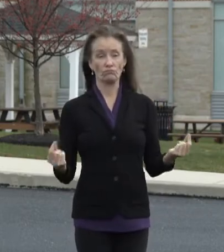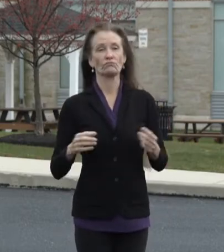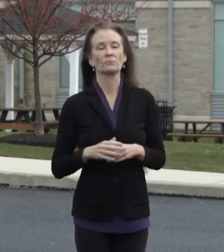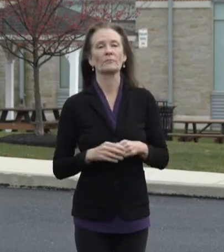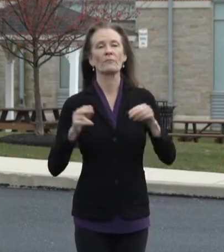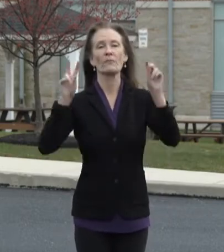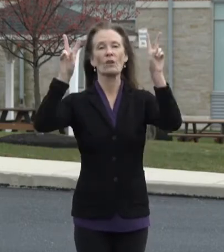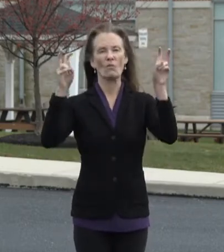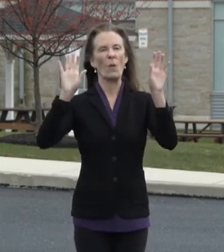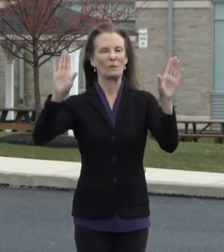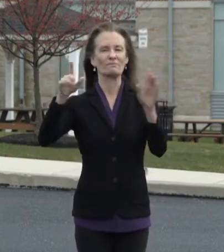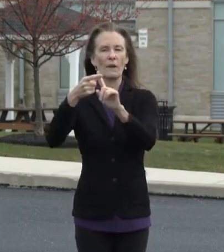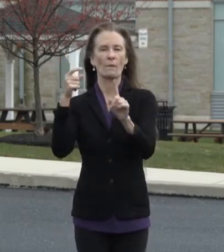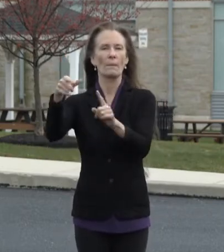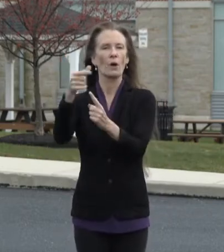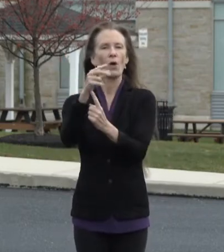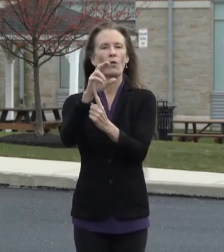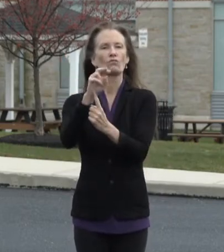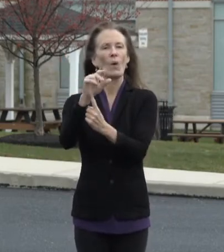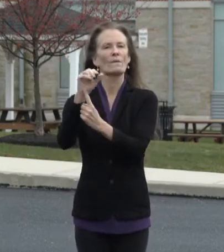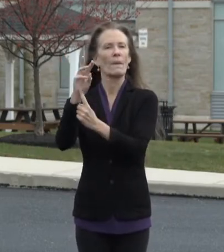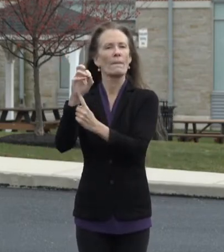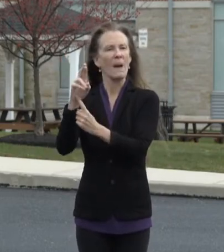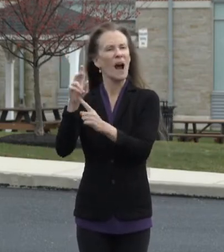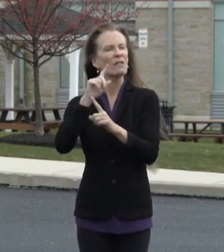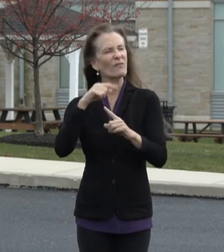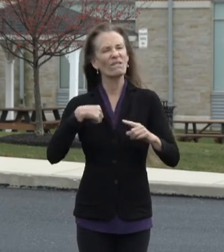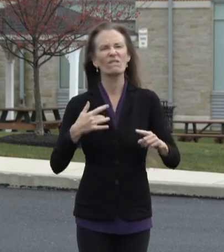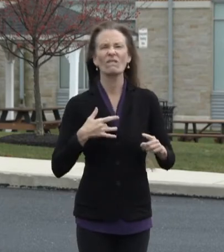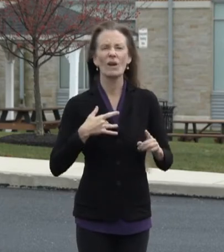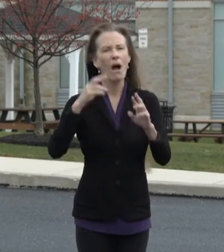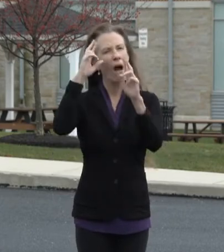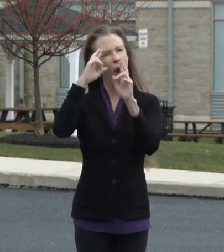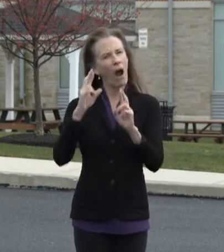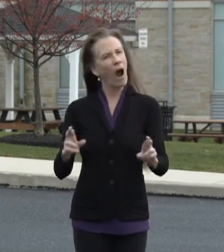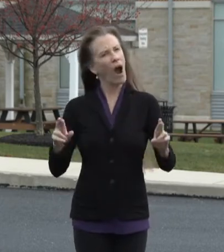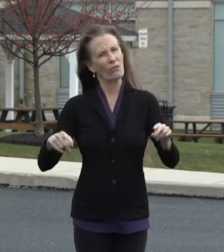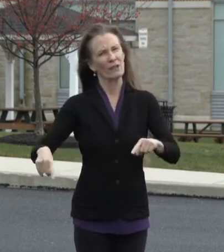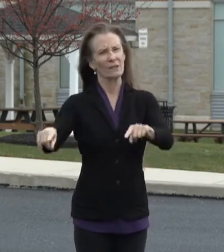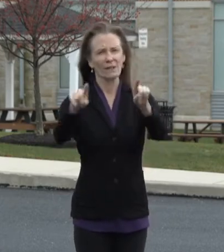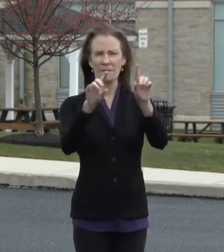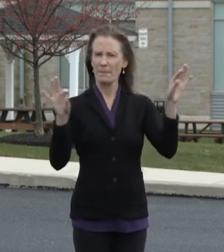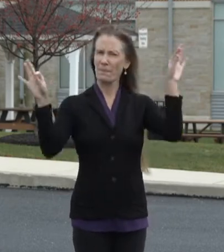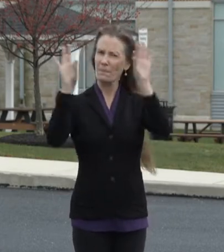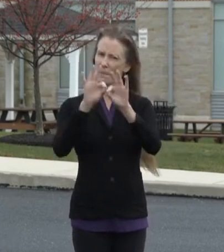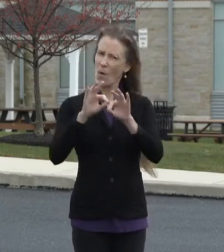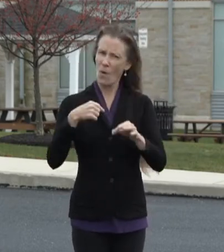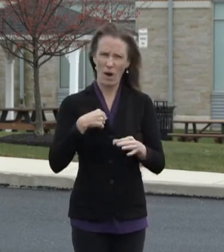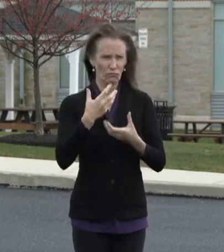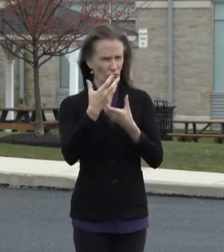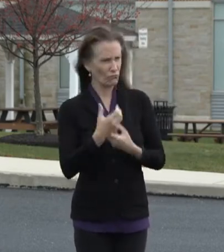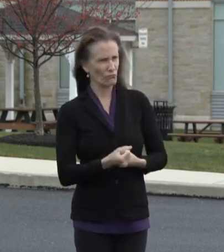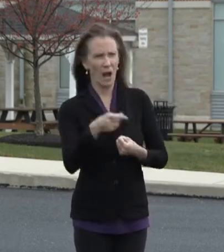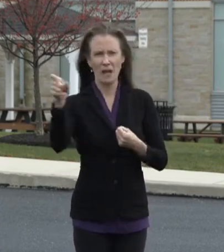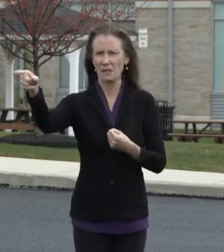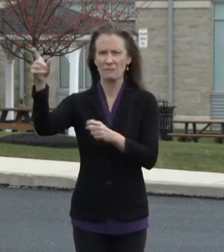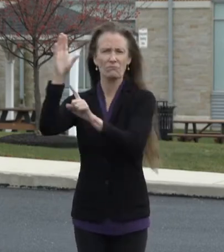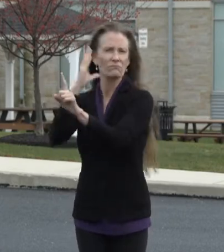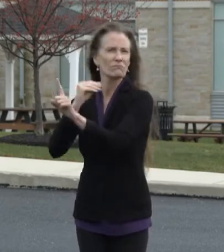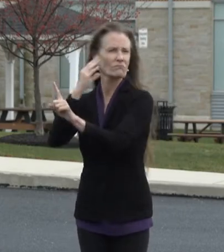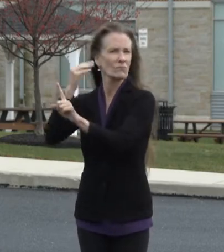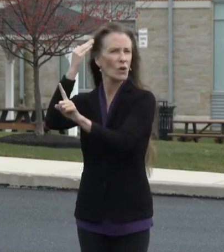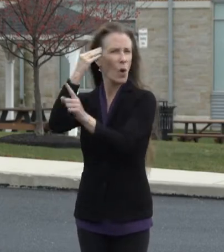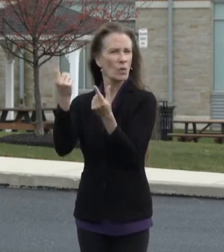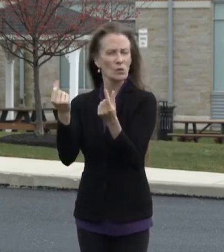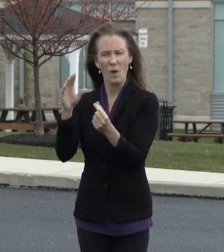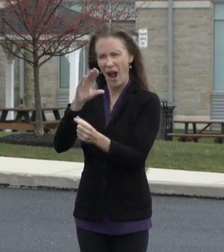is honored to be able to speak about the value and trusted capability that we have experienced with the Pennsylvania National Guard during